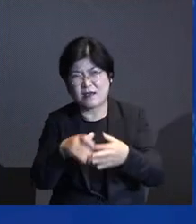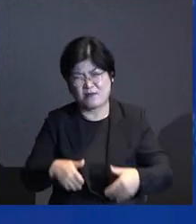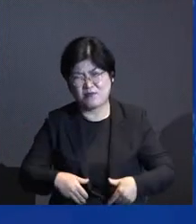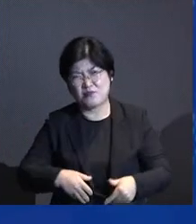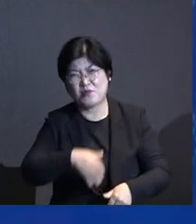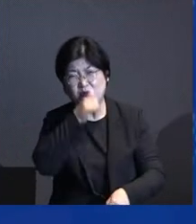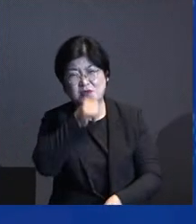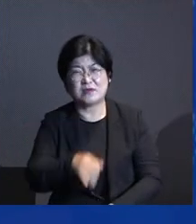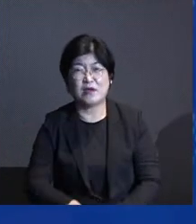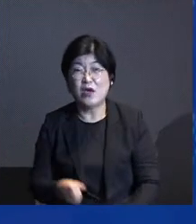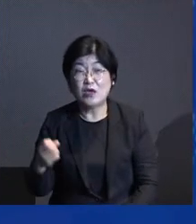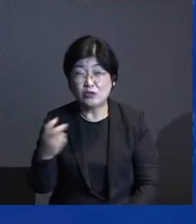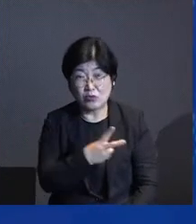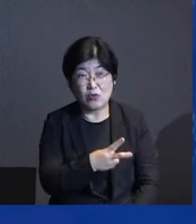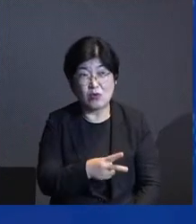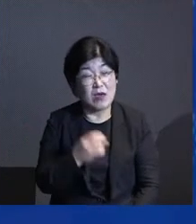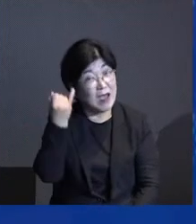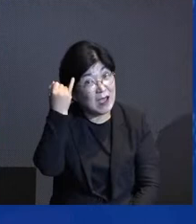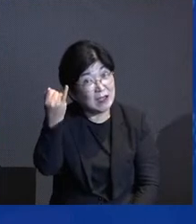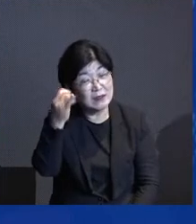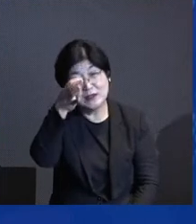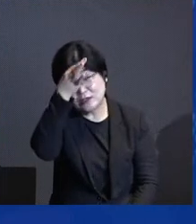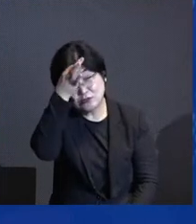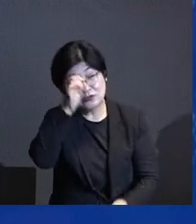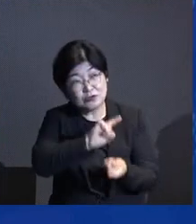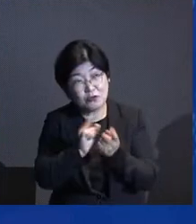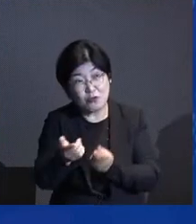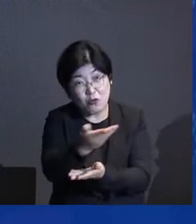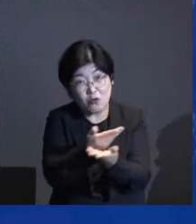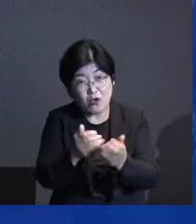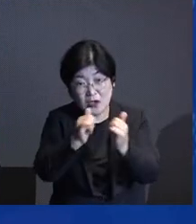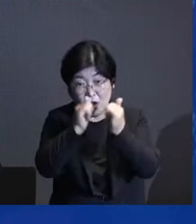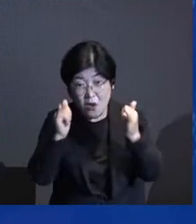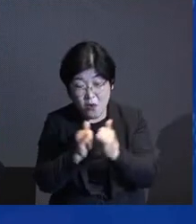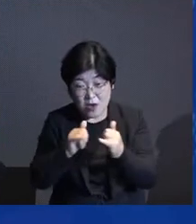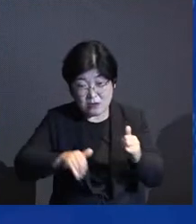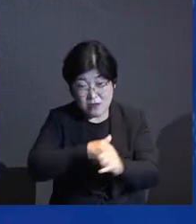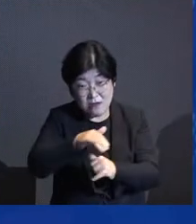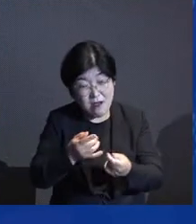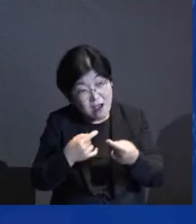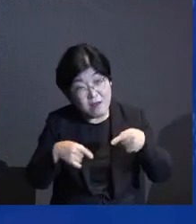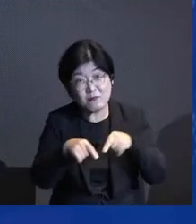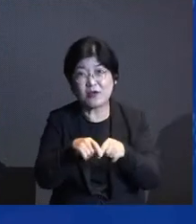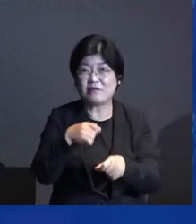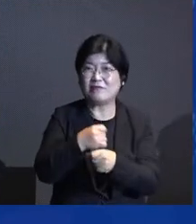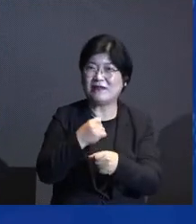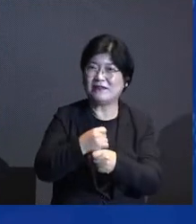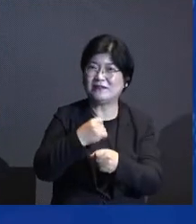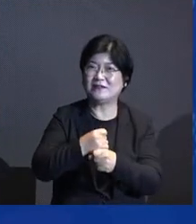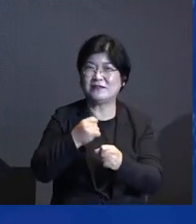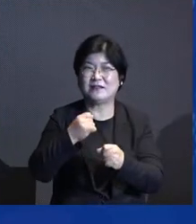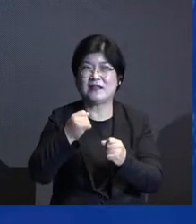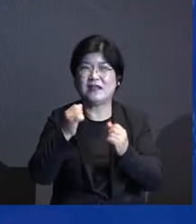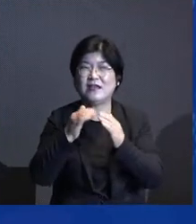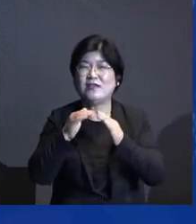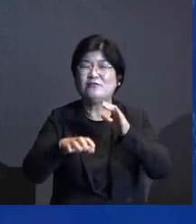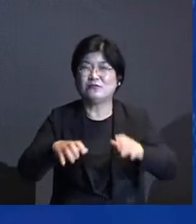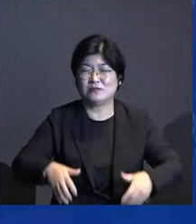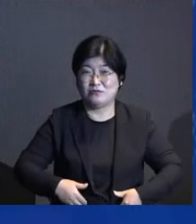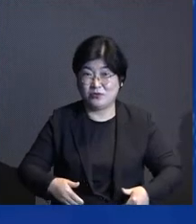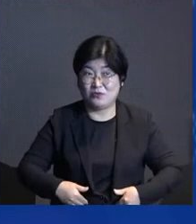and to co-create our social environments. Neighborhoods that enable and empower us to live and age well.